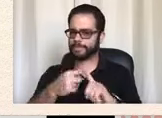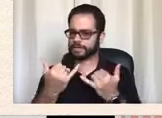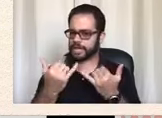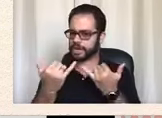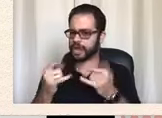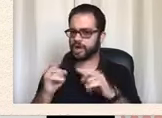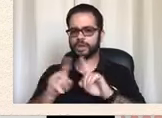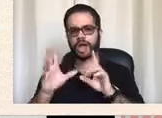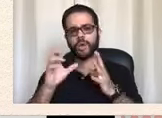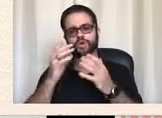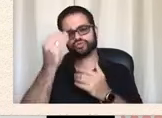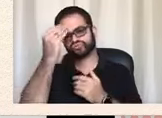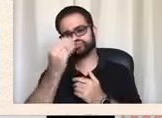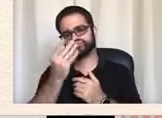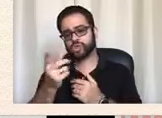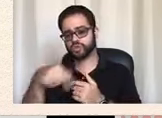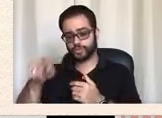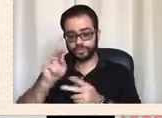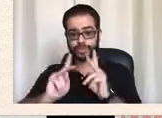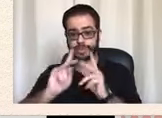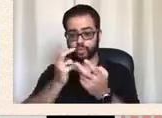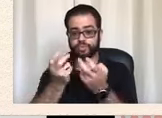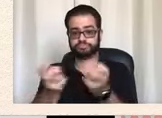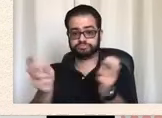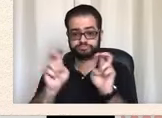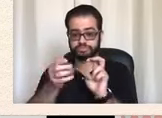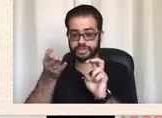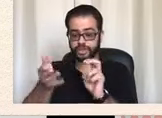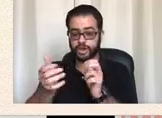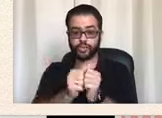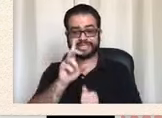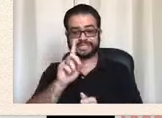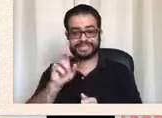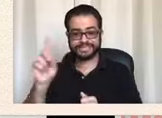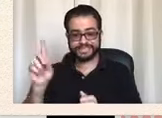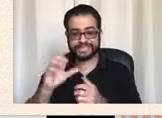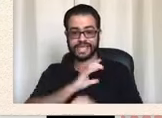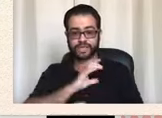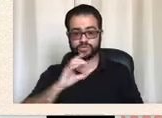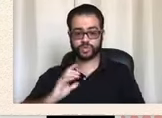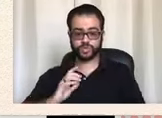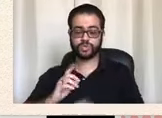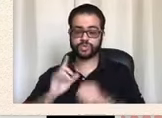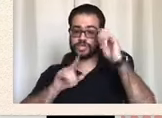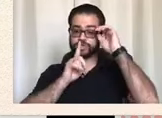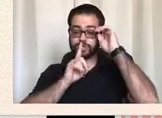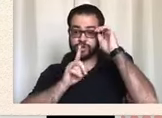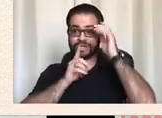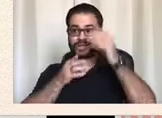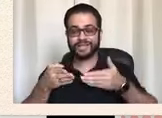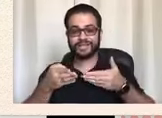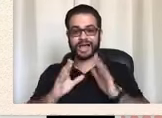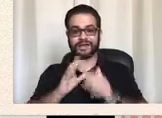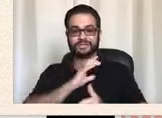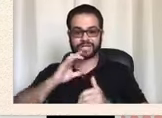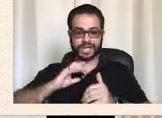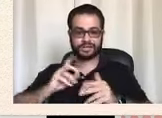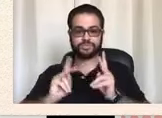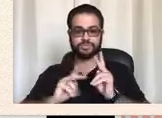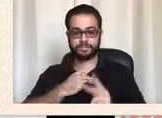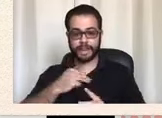the table with the DD Council, and that's a really allows the council members to influence